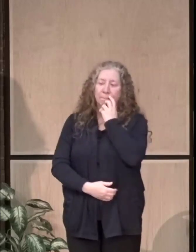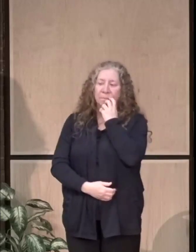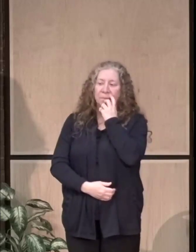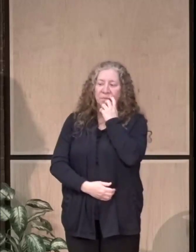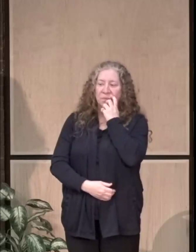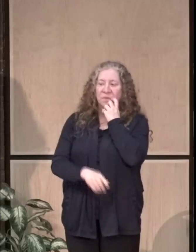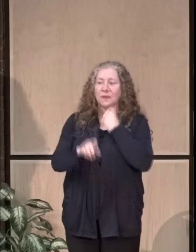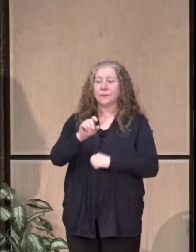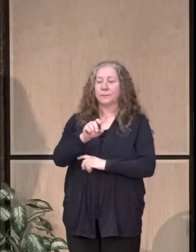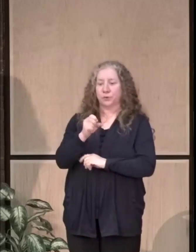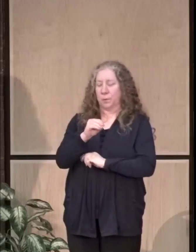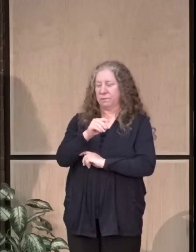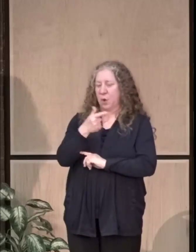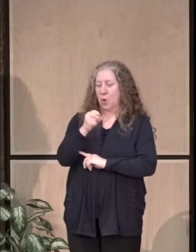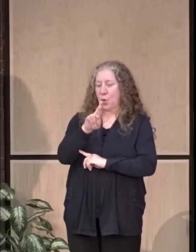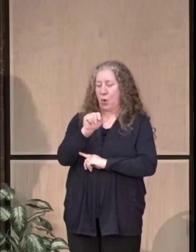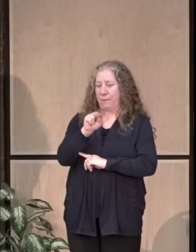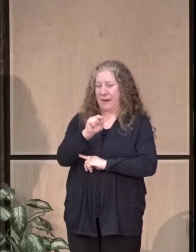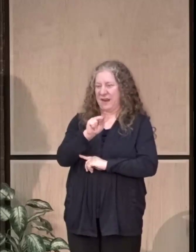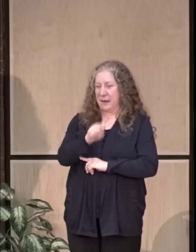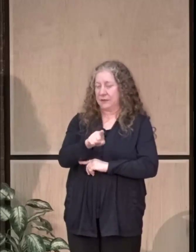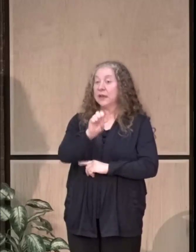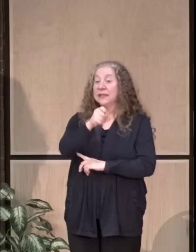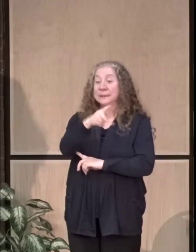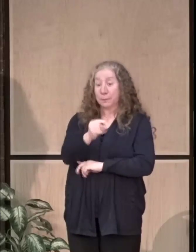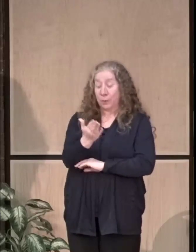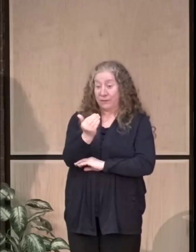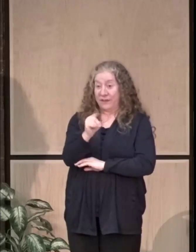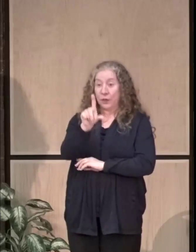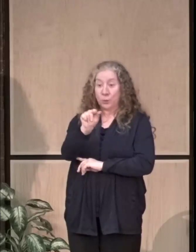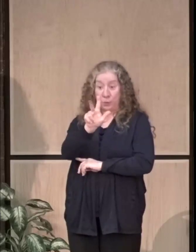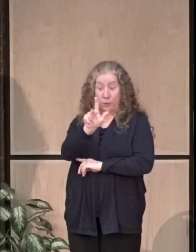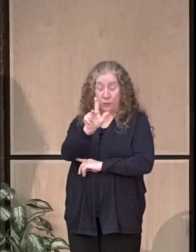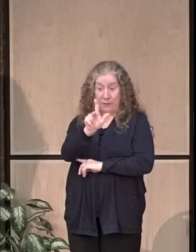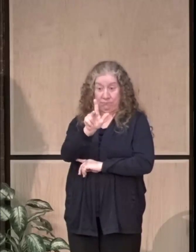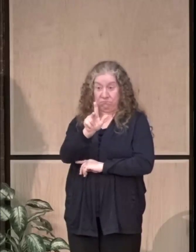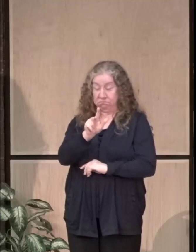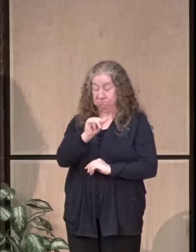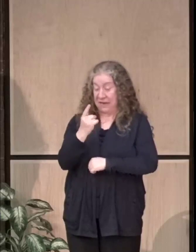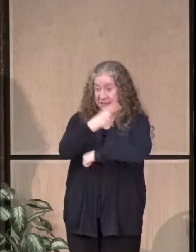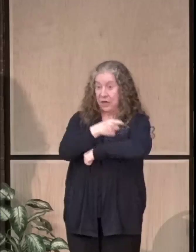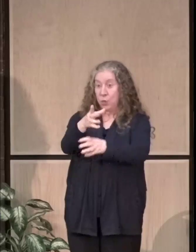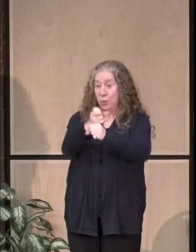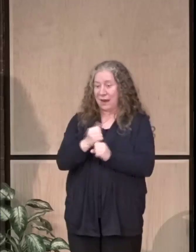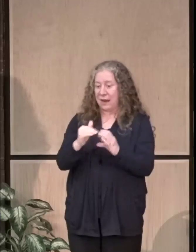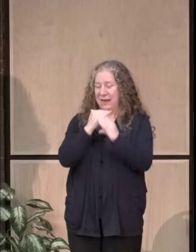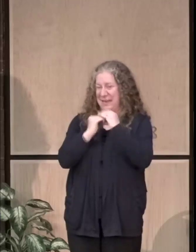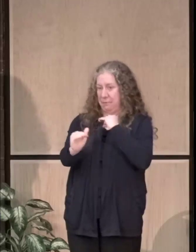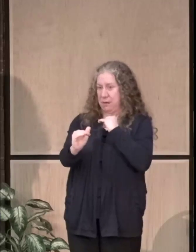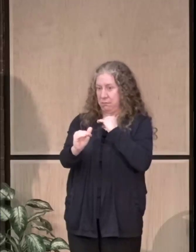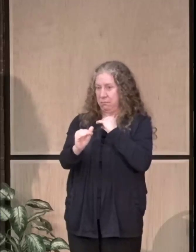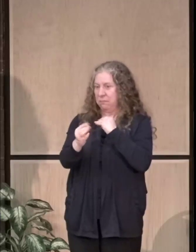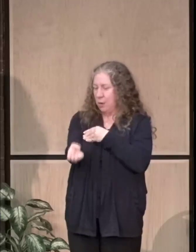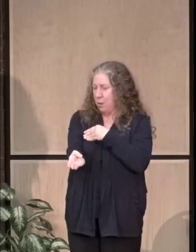On September 15th, 2023, you received the email early in the morning